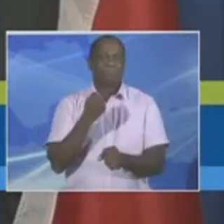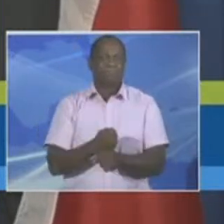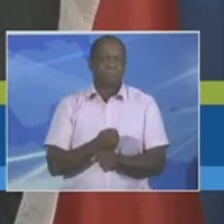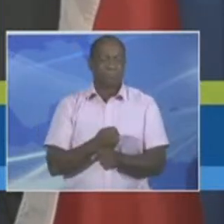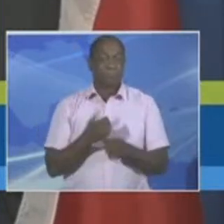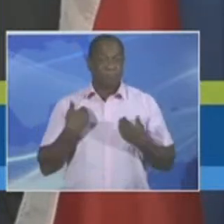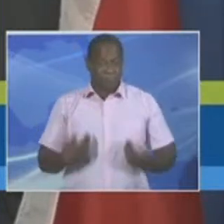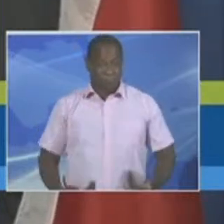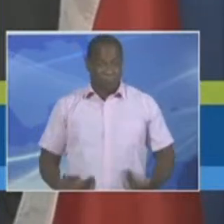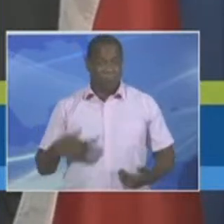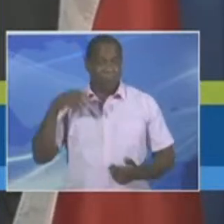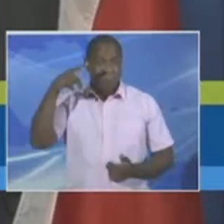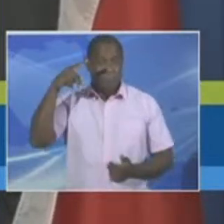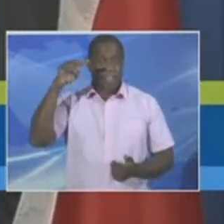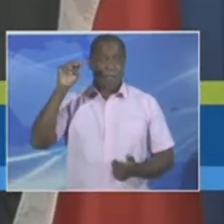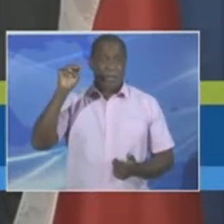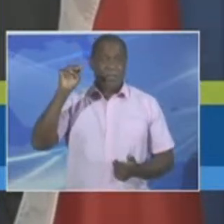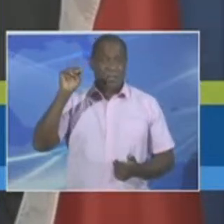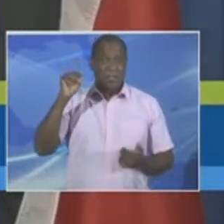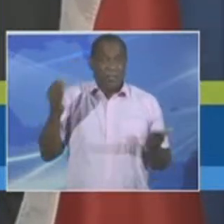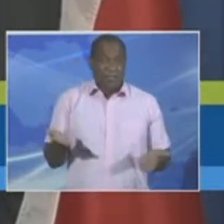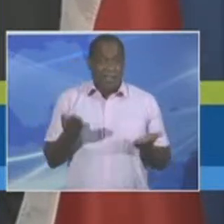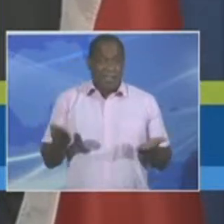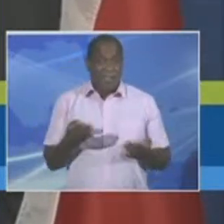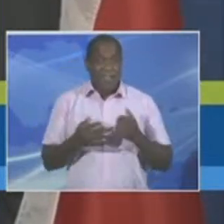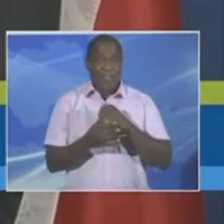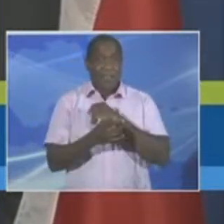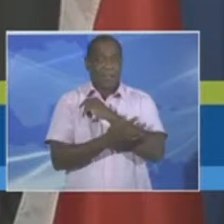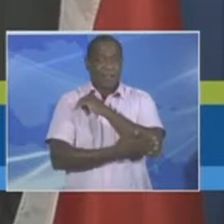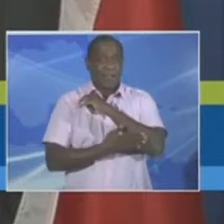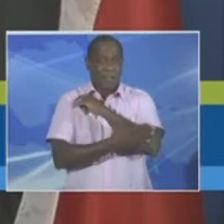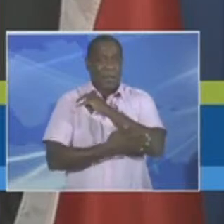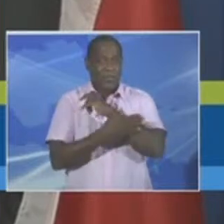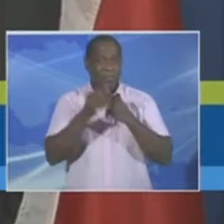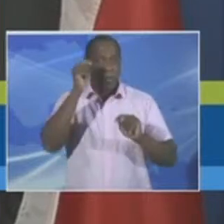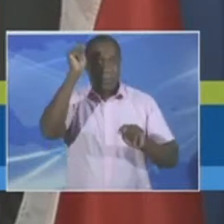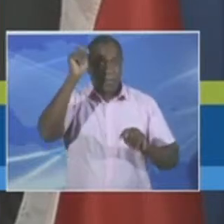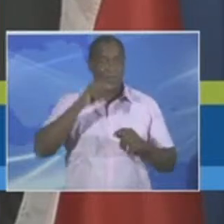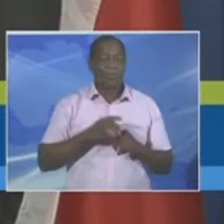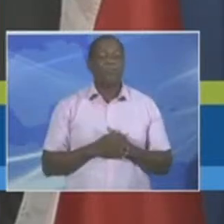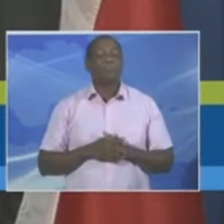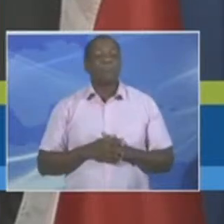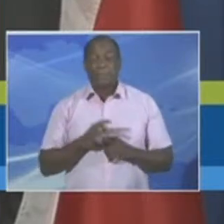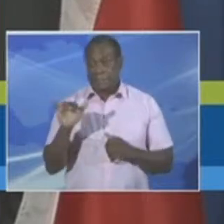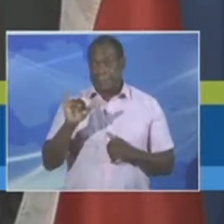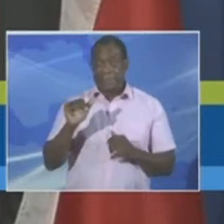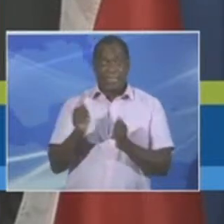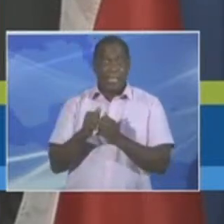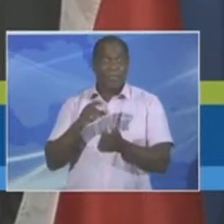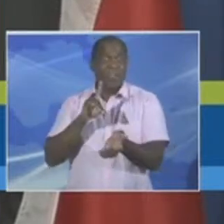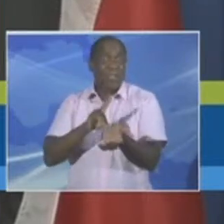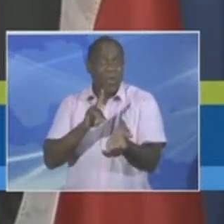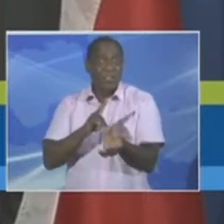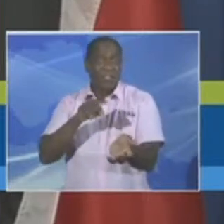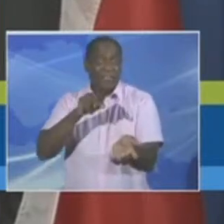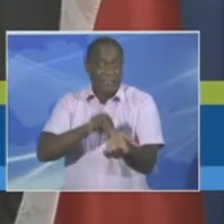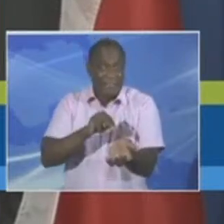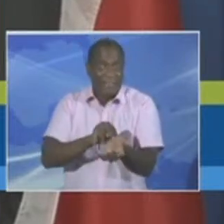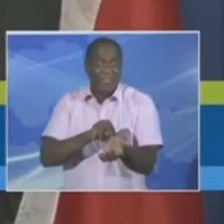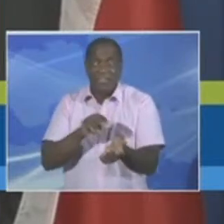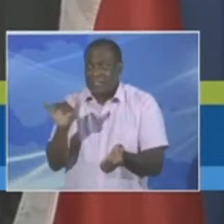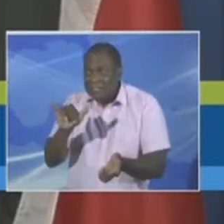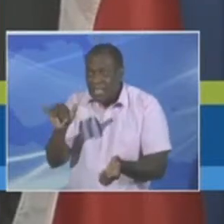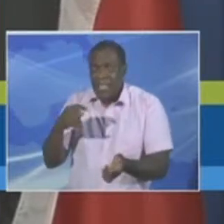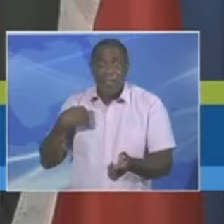country, I, like the doctors and nurses, spent many nights awake wondering